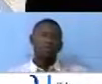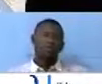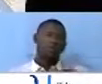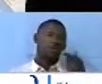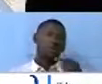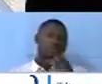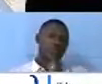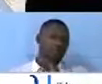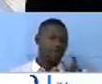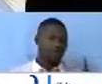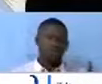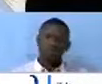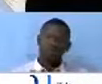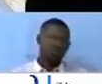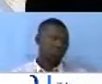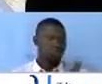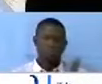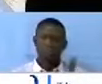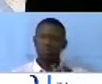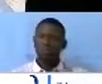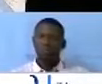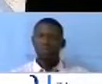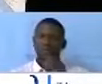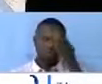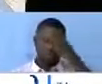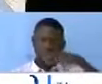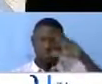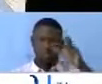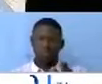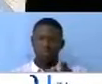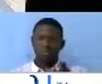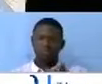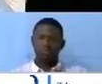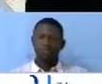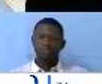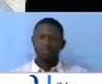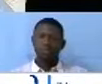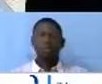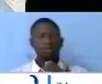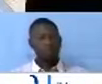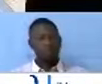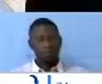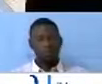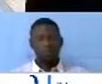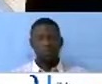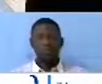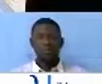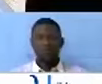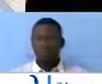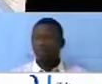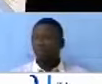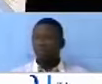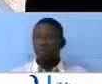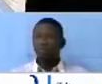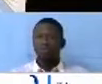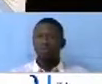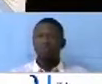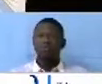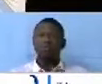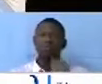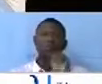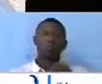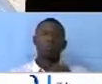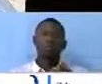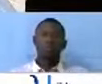and individuals here in the commission. So please stick with your with your